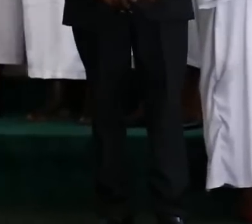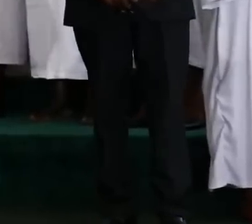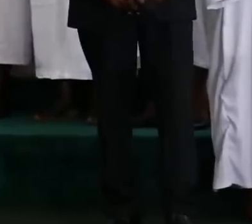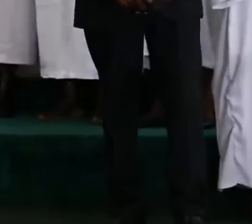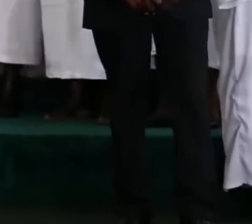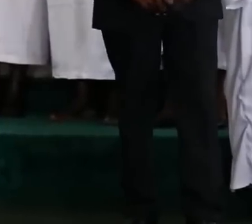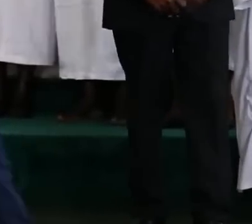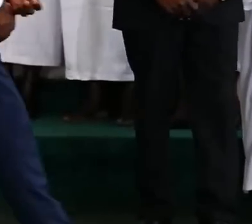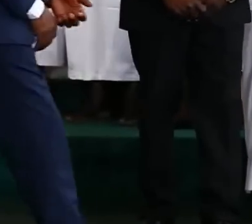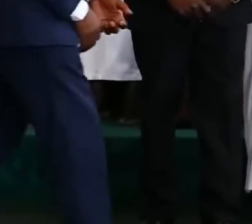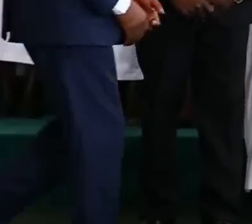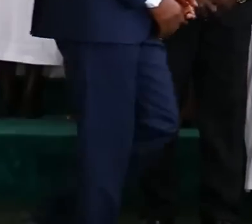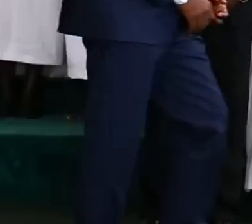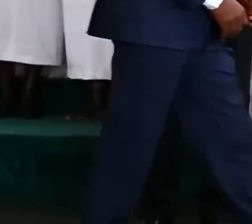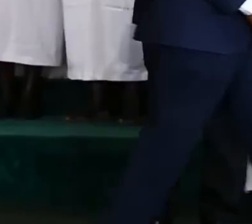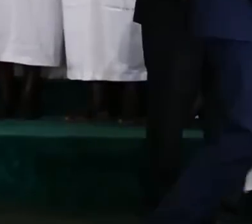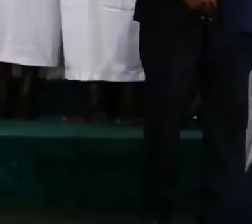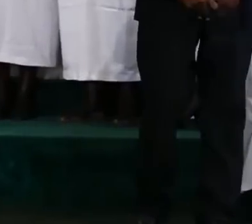He requires faithfulness.